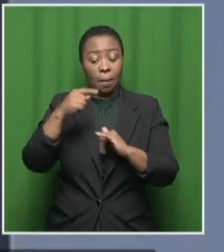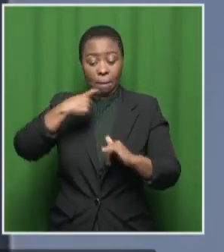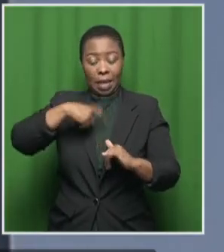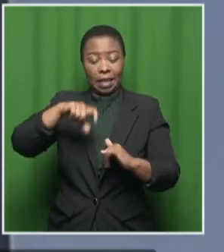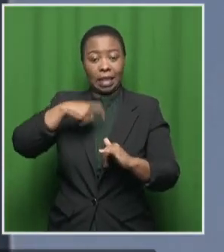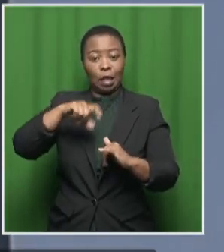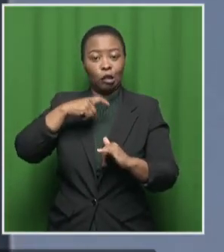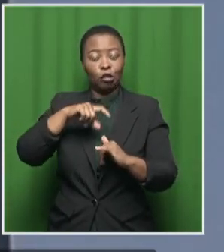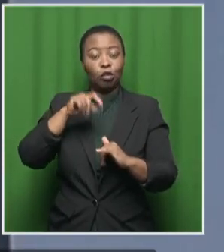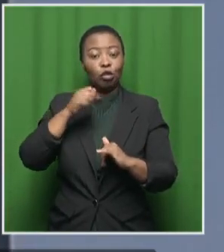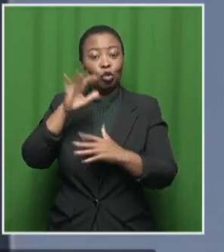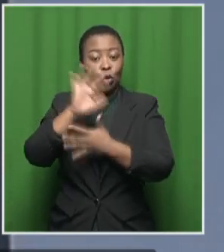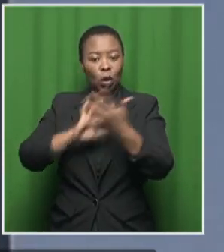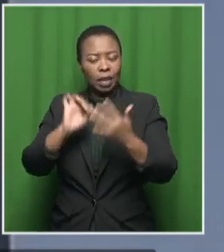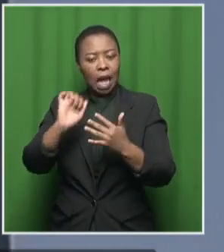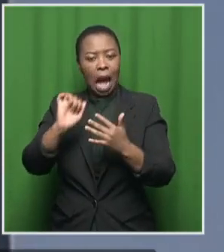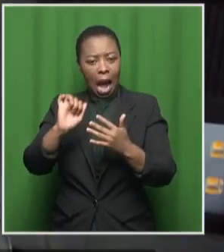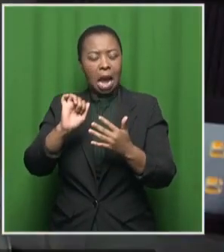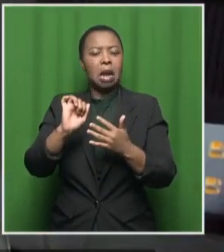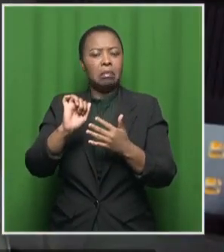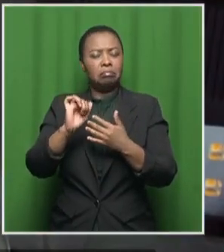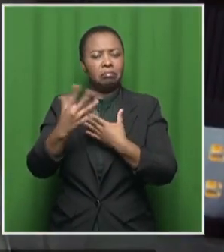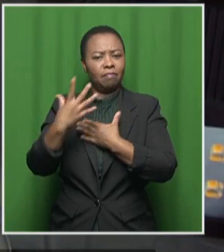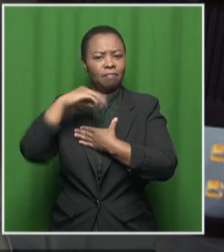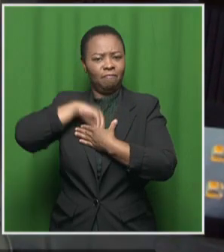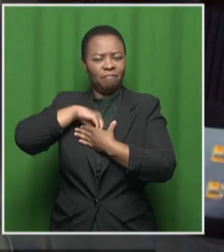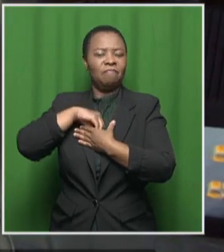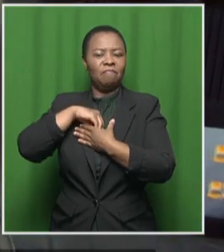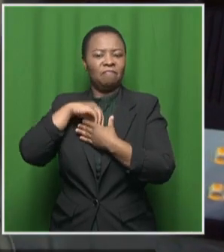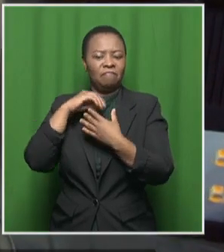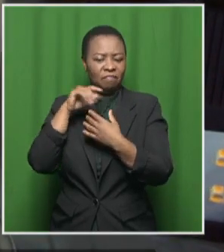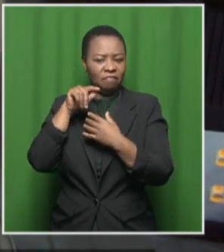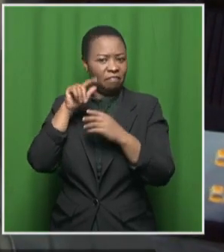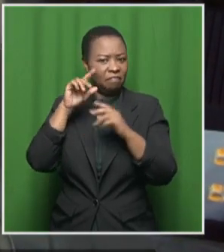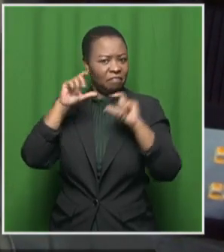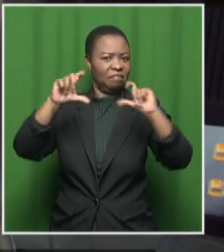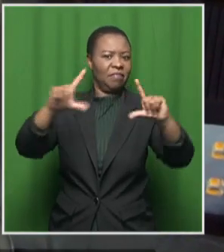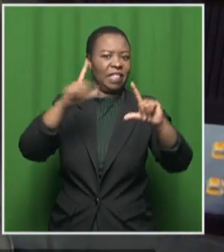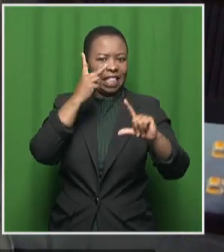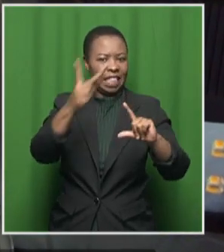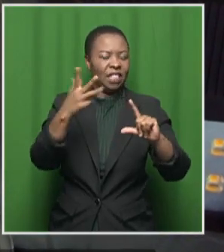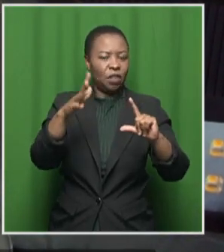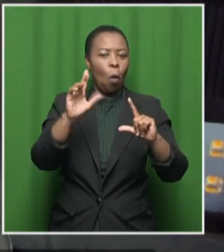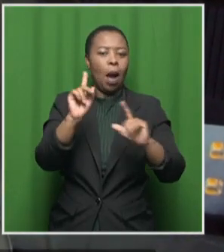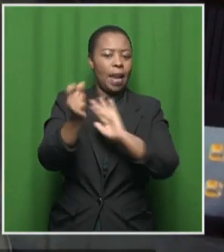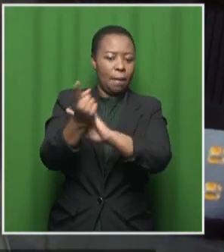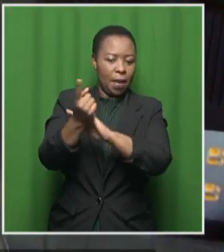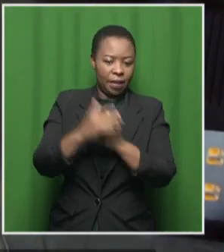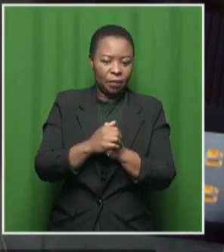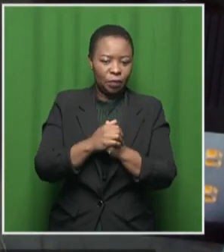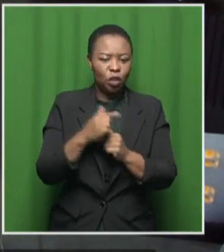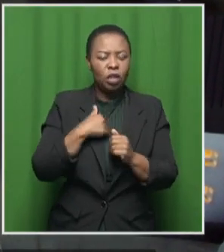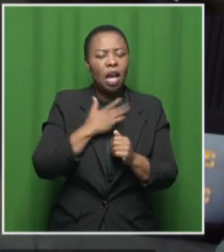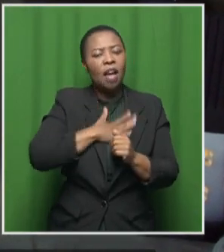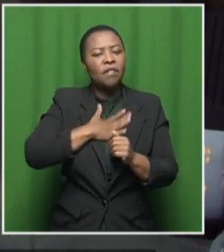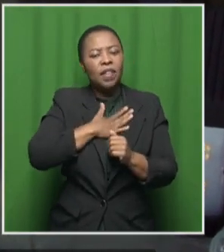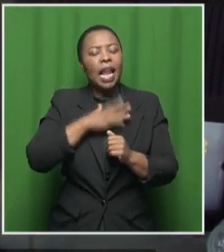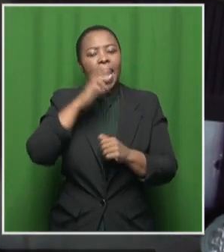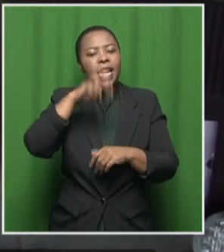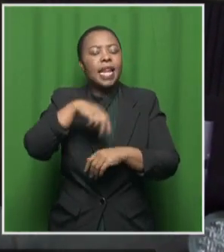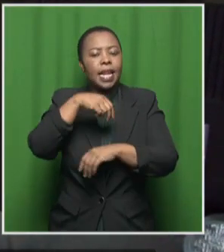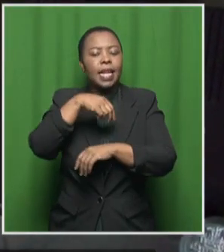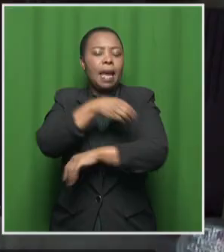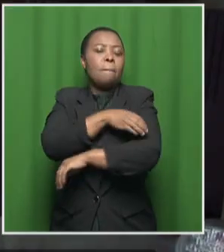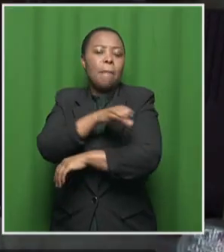story. 11, I joined the Coast Guard because I felt like I needed some sort of training. I wanted to feel empowered. I felt